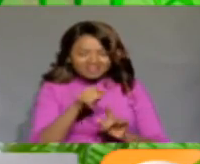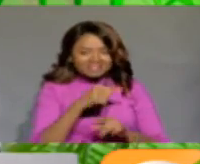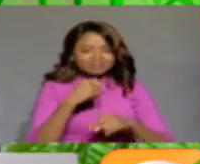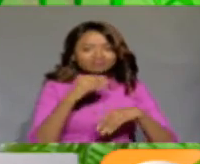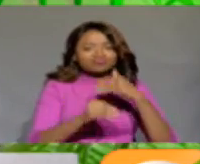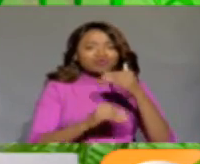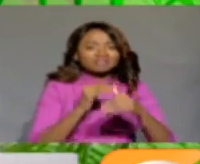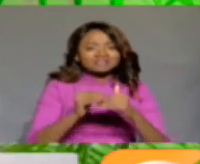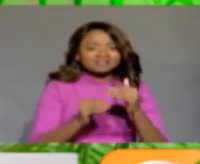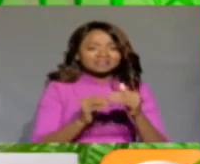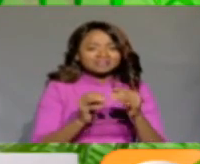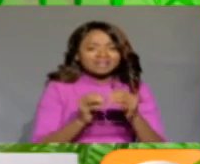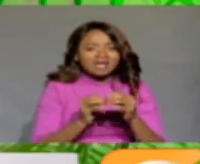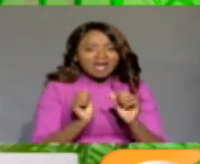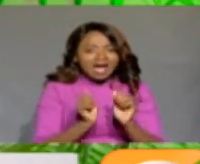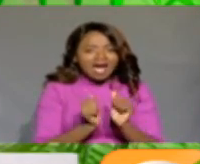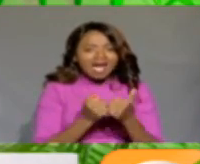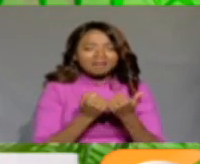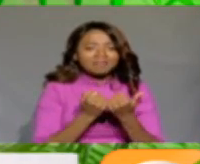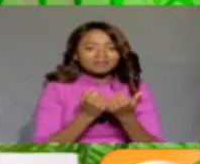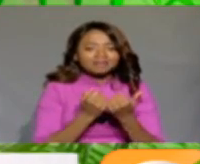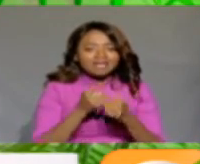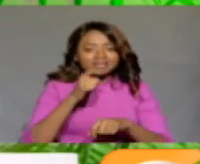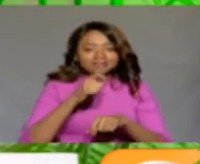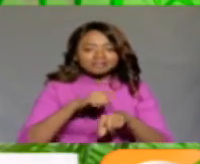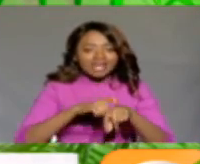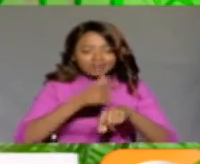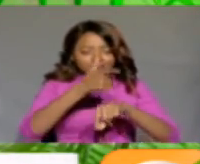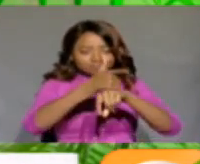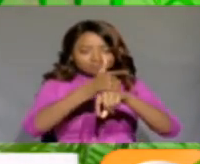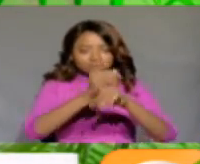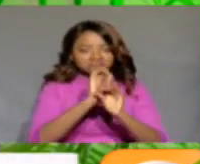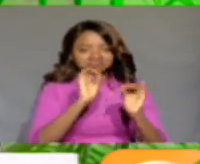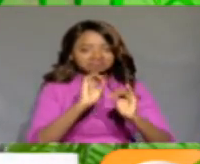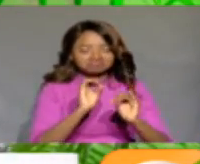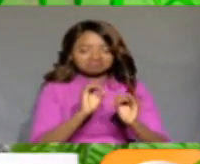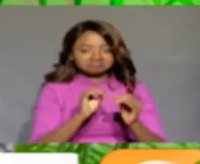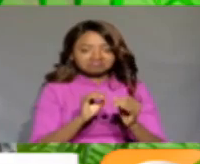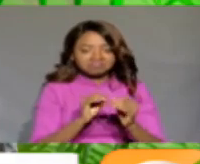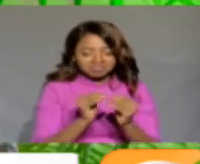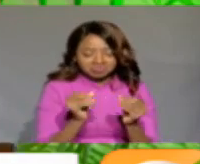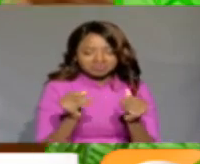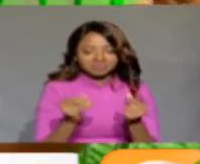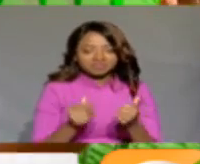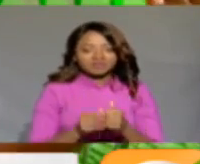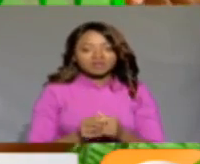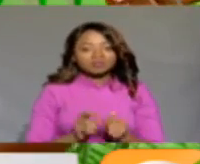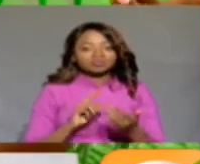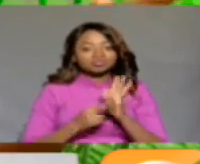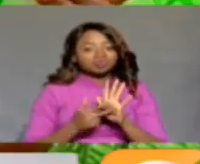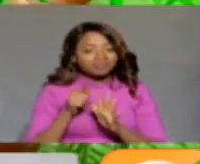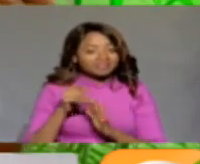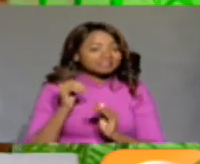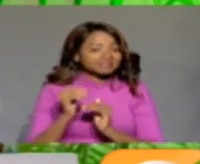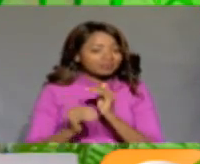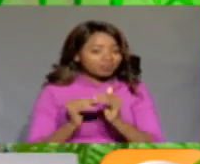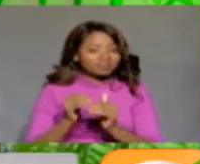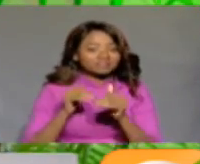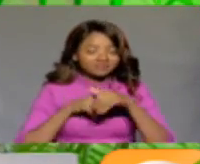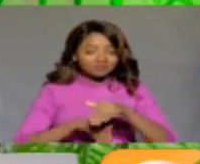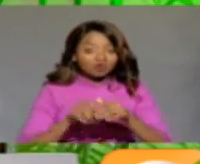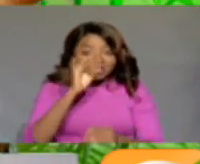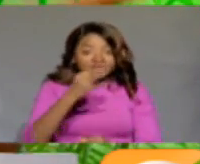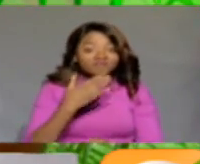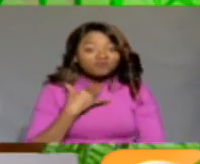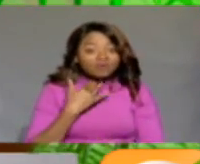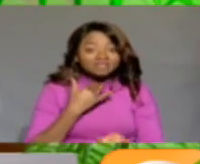disciplinary processes take part behind the cameras, you know? And that is how process should be done. If you want to